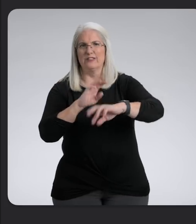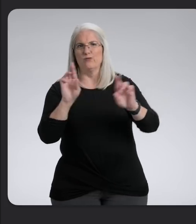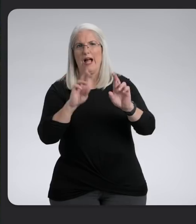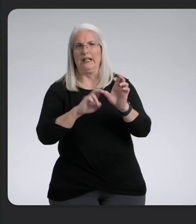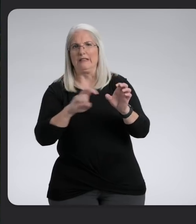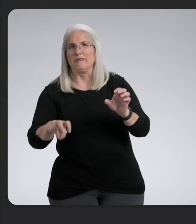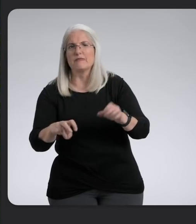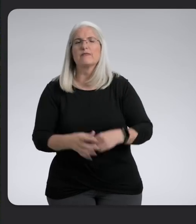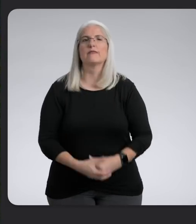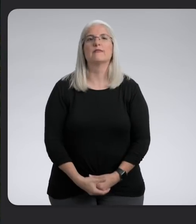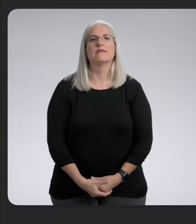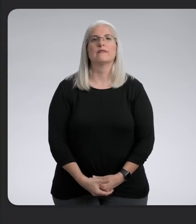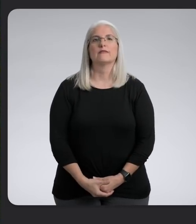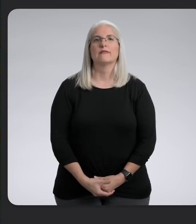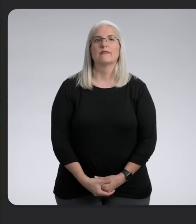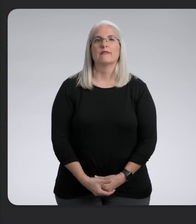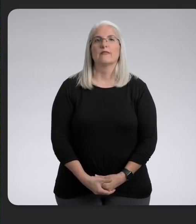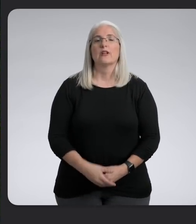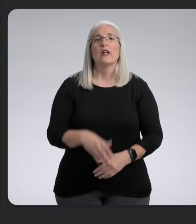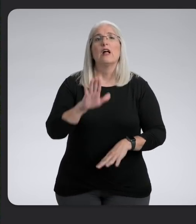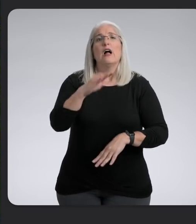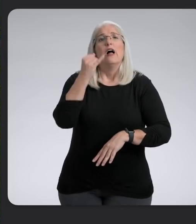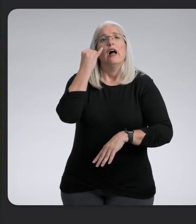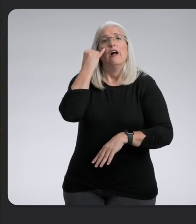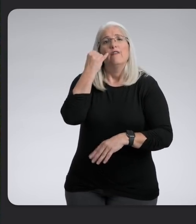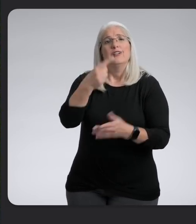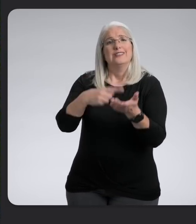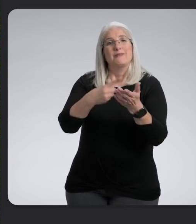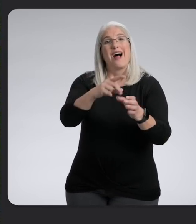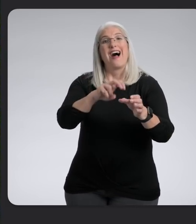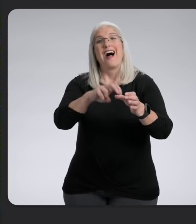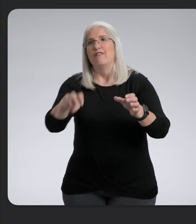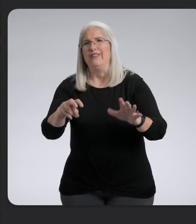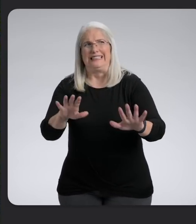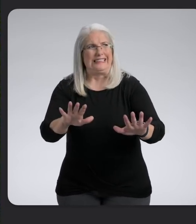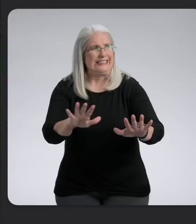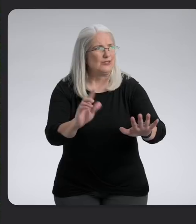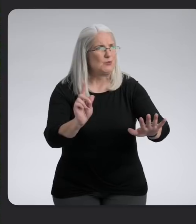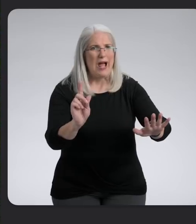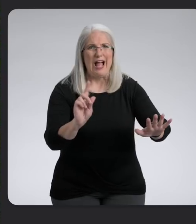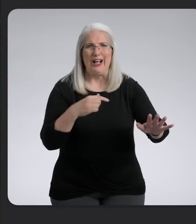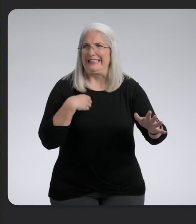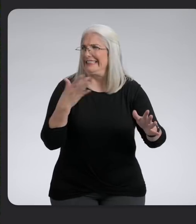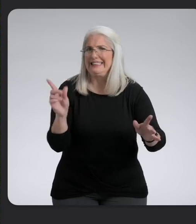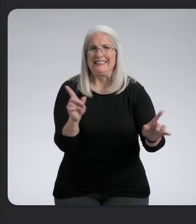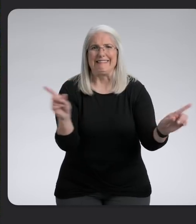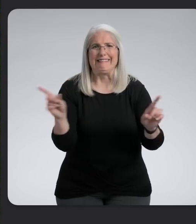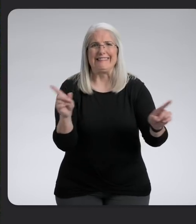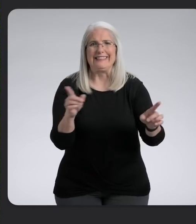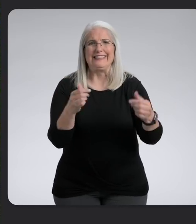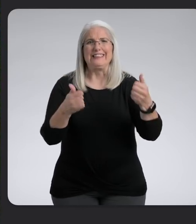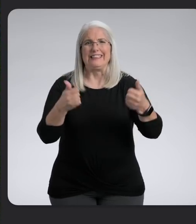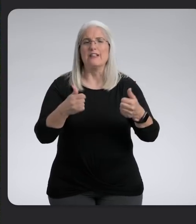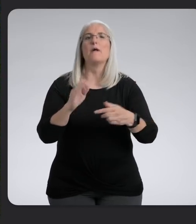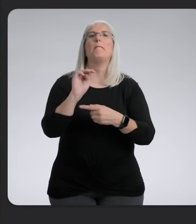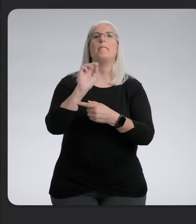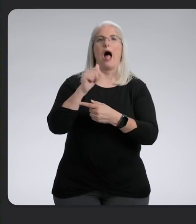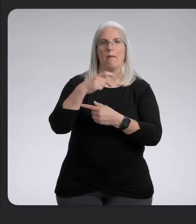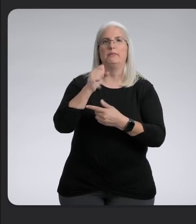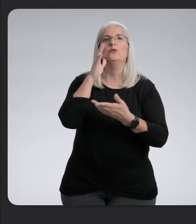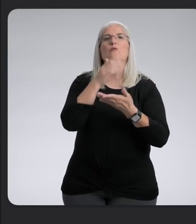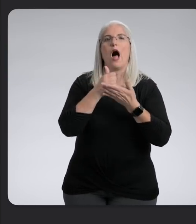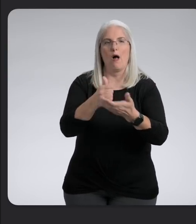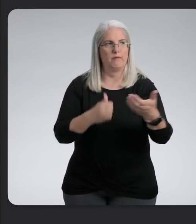destination. And if you've ever exited a station, unsure of which direction you need to go, Maps will help get you back on